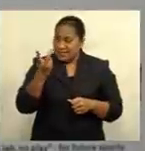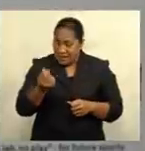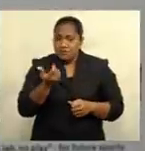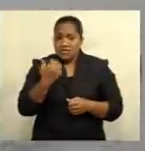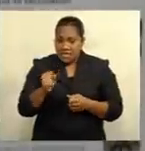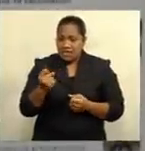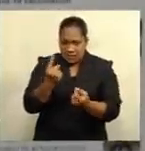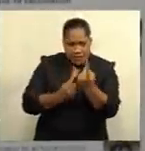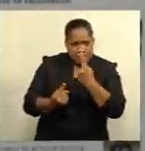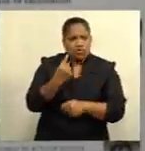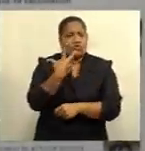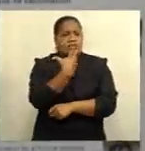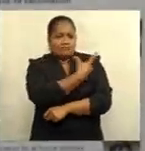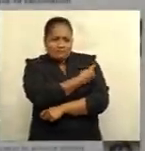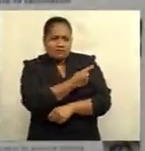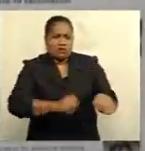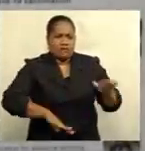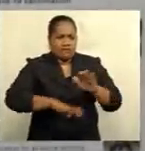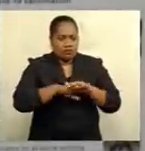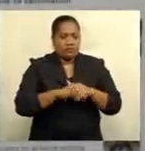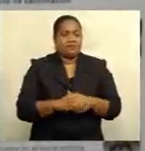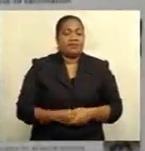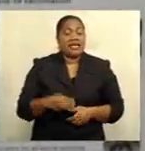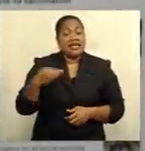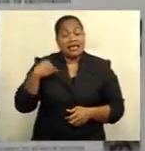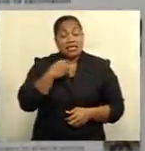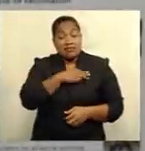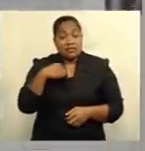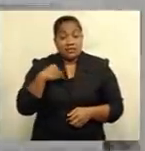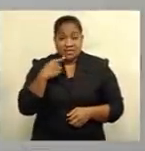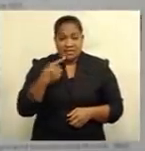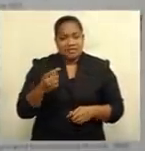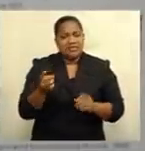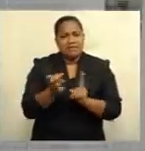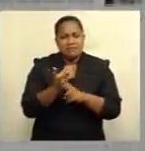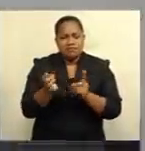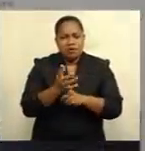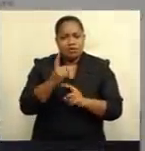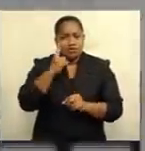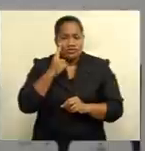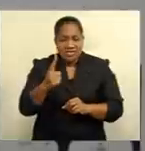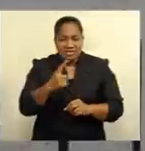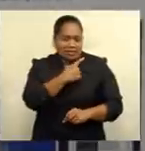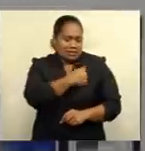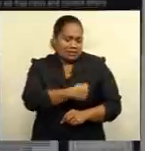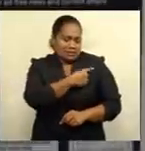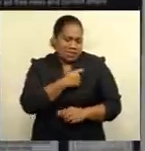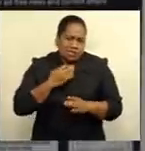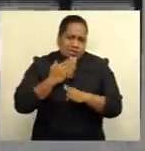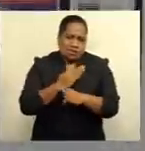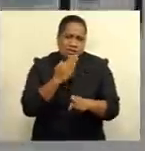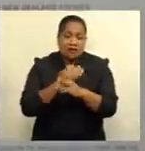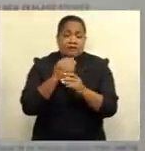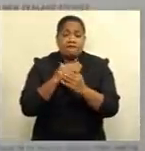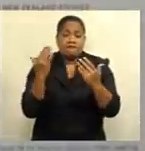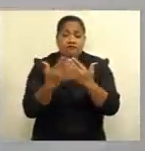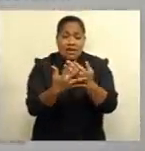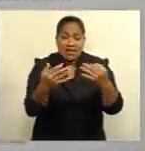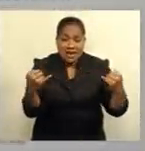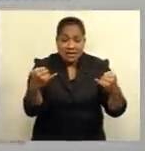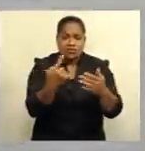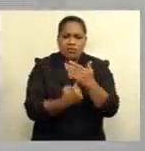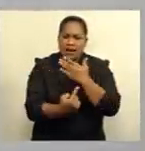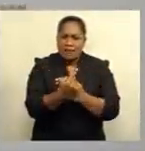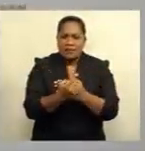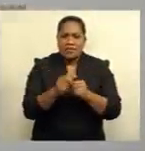The minister adds that it is also critical to recognize the sacrifices made by many frontliners who have been away from their